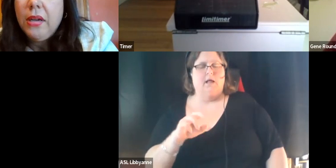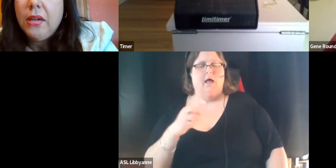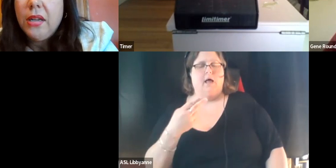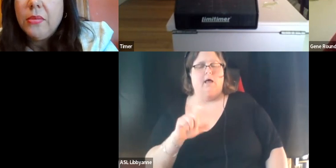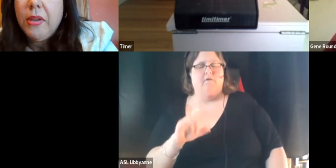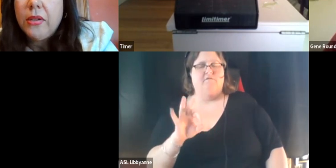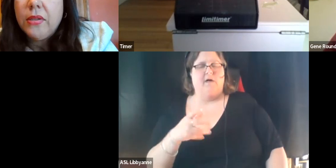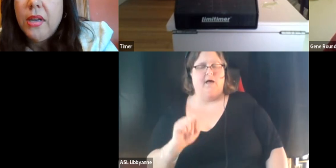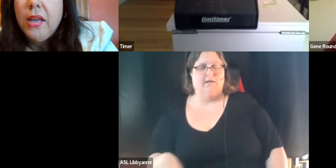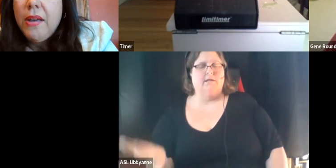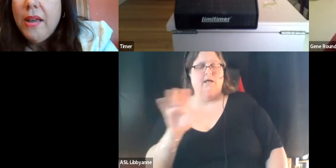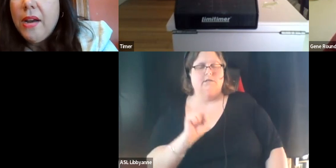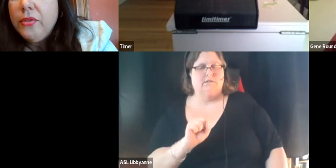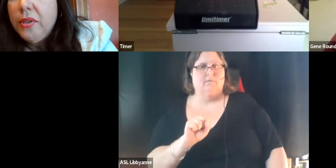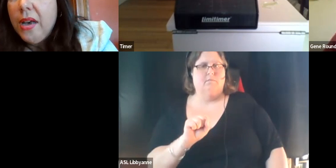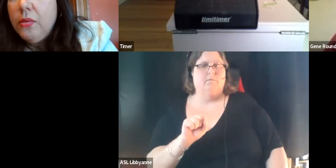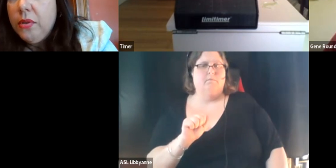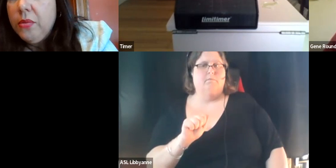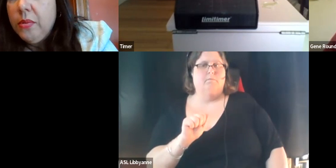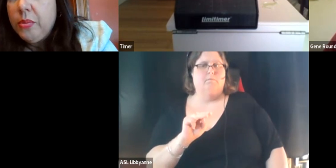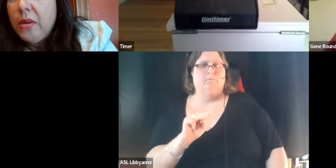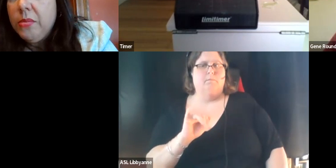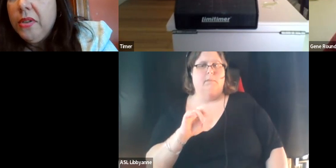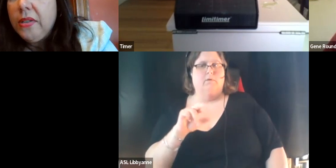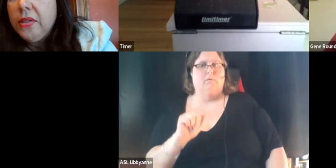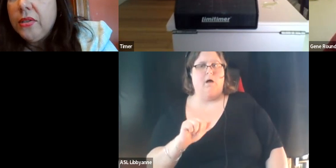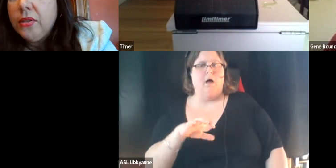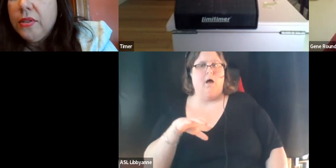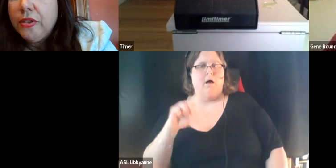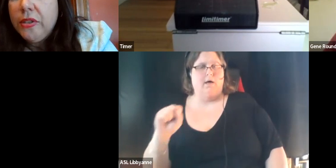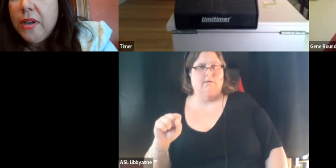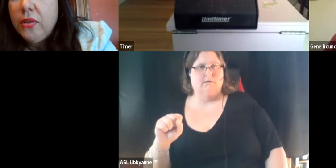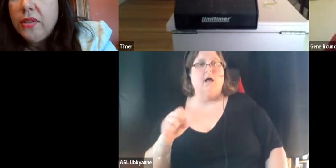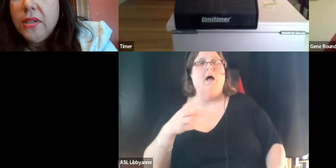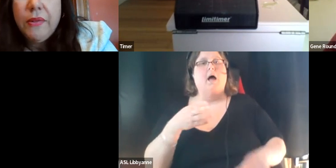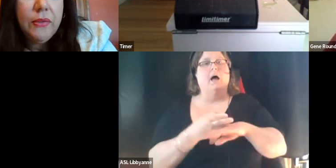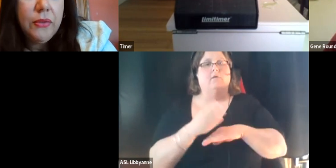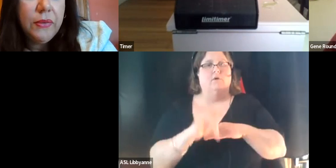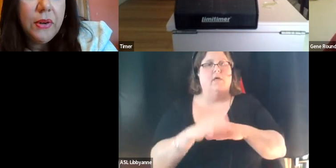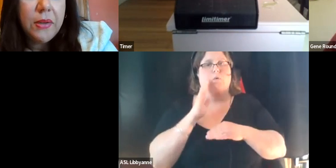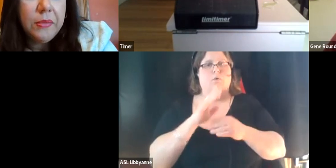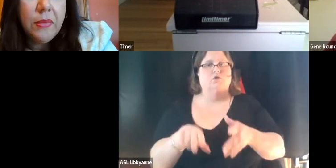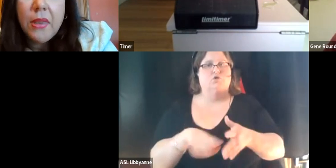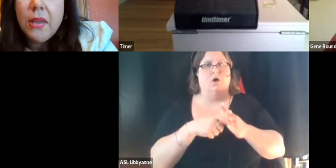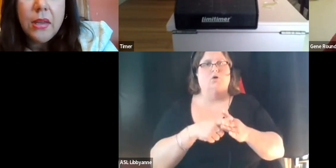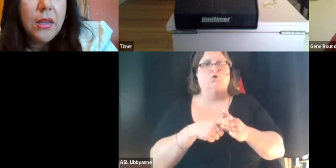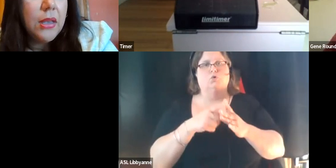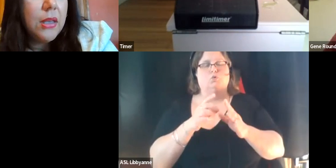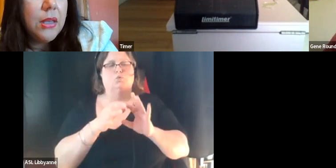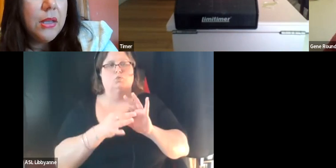be our next speakers. And after that, we will probably start transitioning out. It's 11:44.